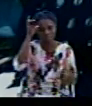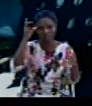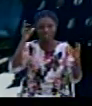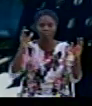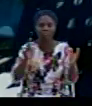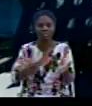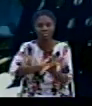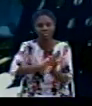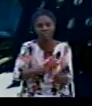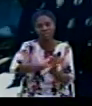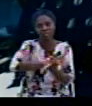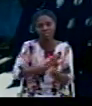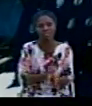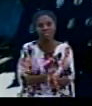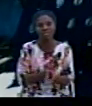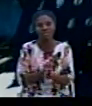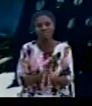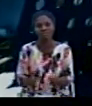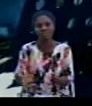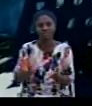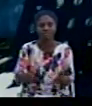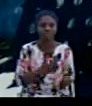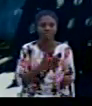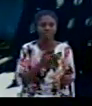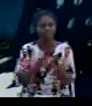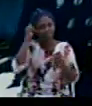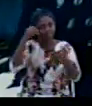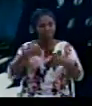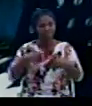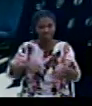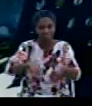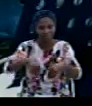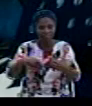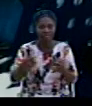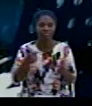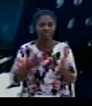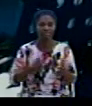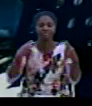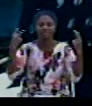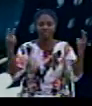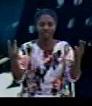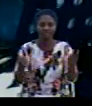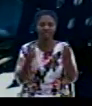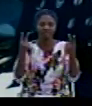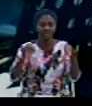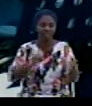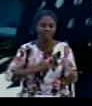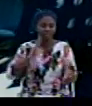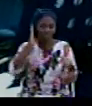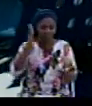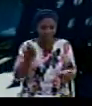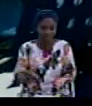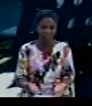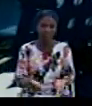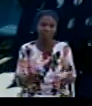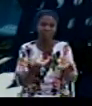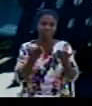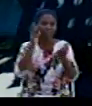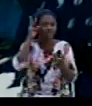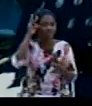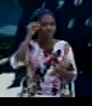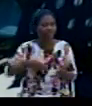devil. He has given me victory. I will lift him higher,